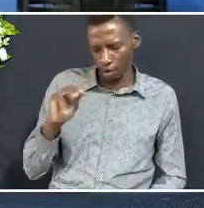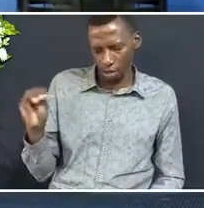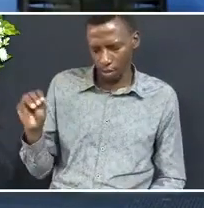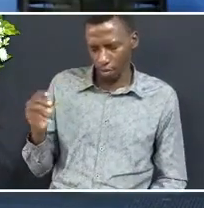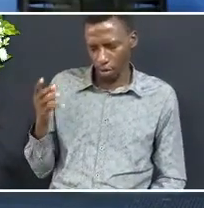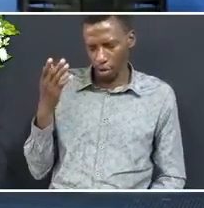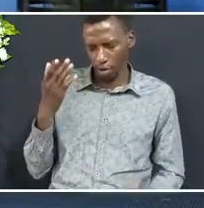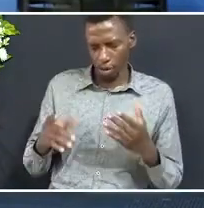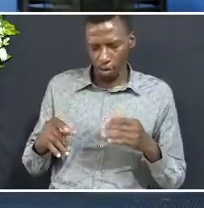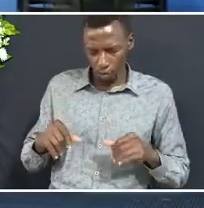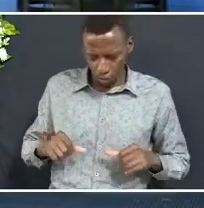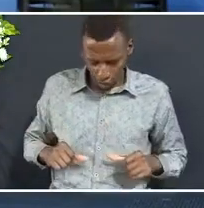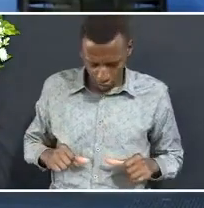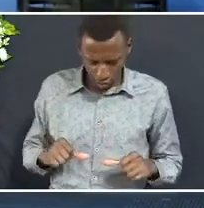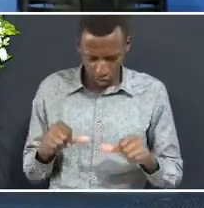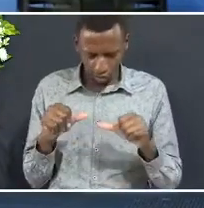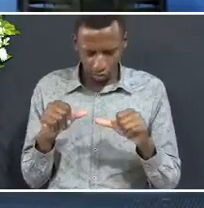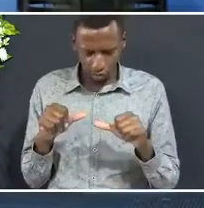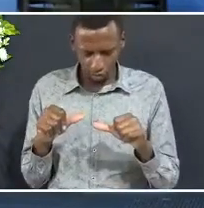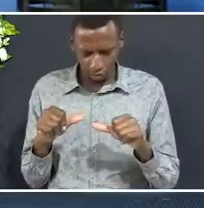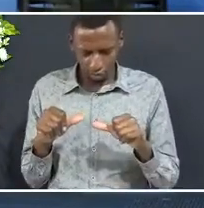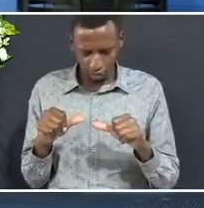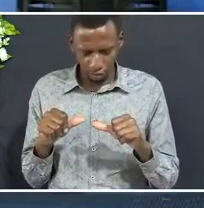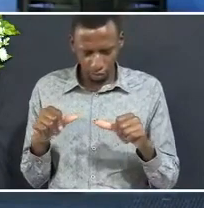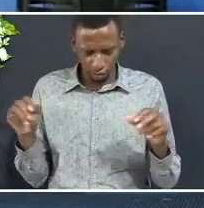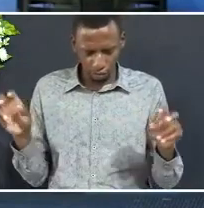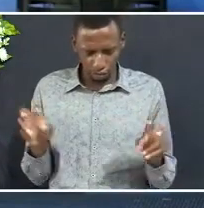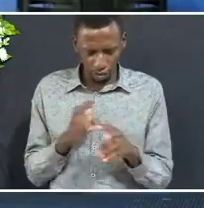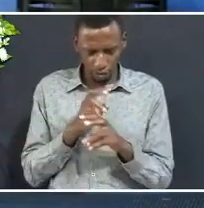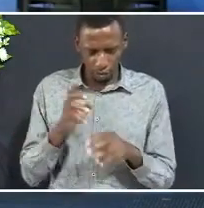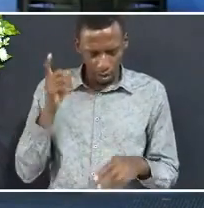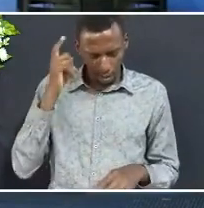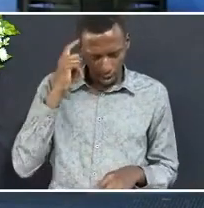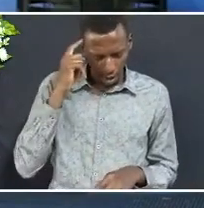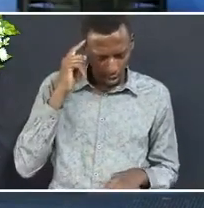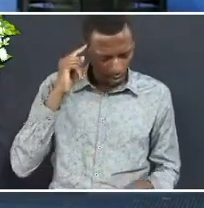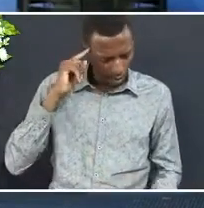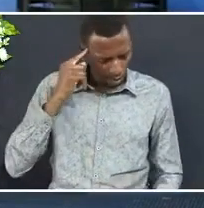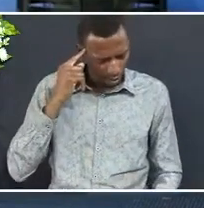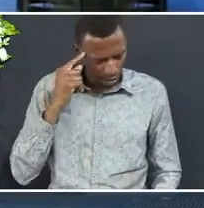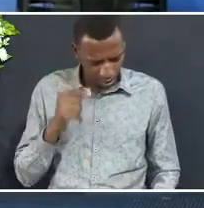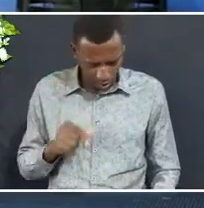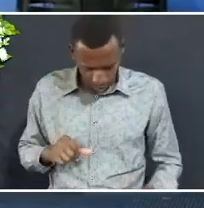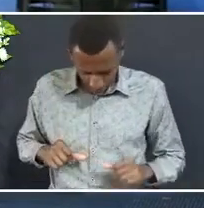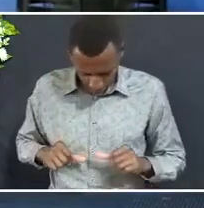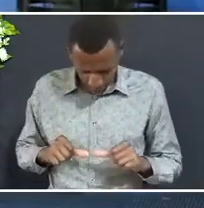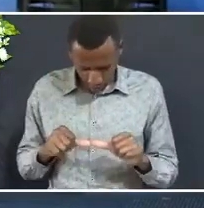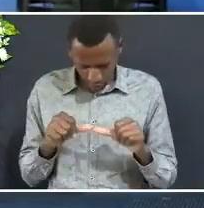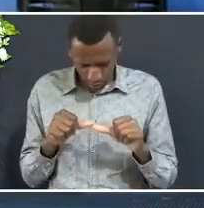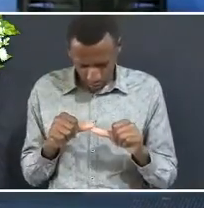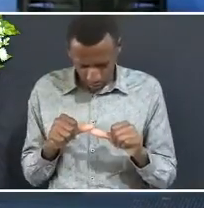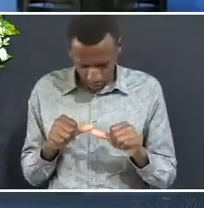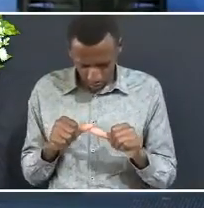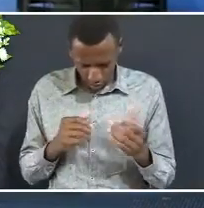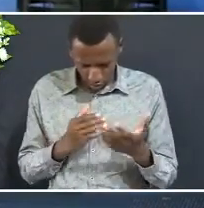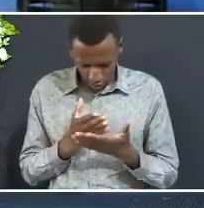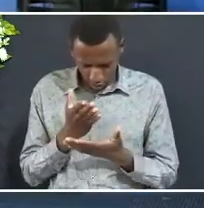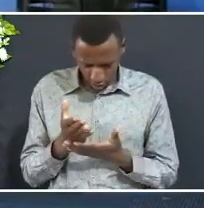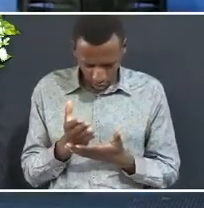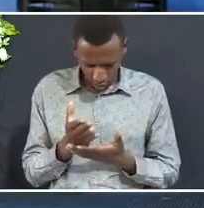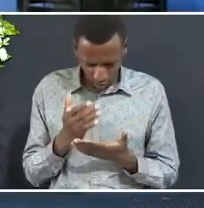may continue to nourish their minds and thoughts, that they may continue to give us this good program, O